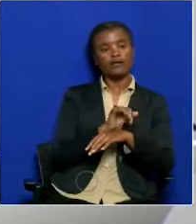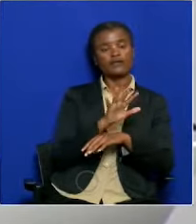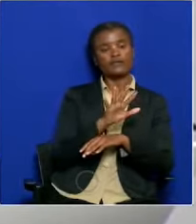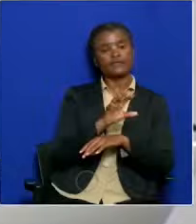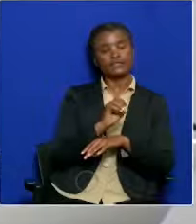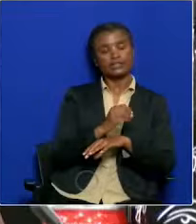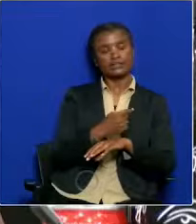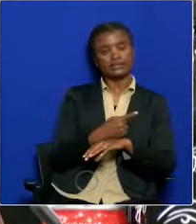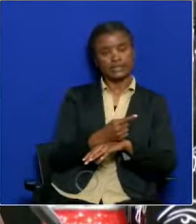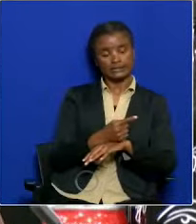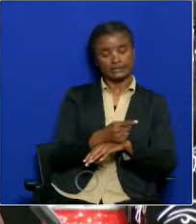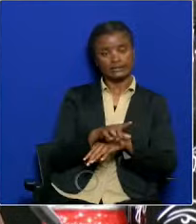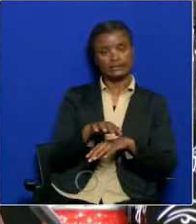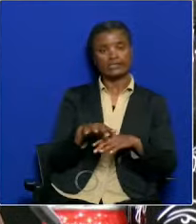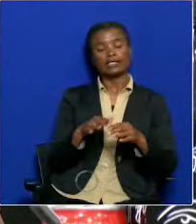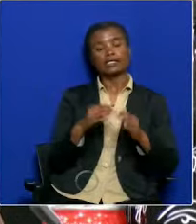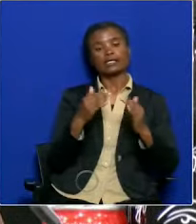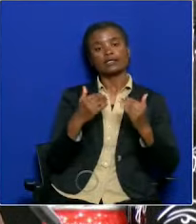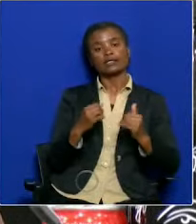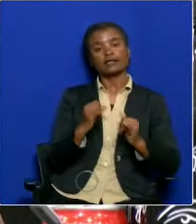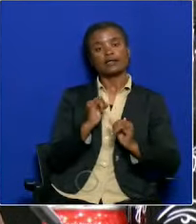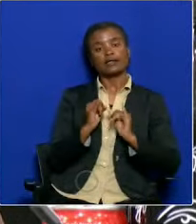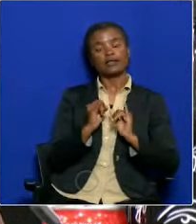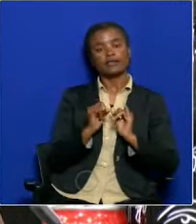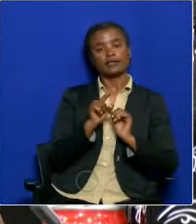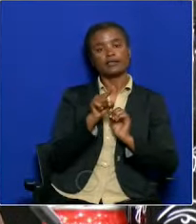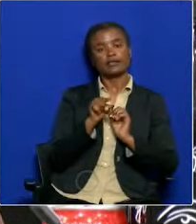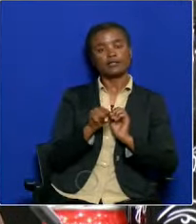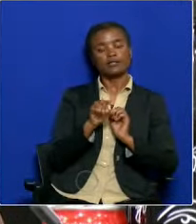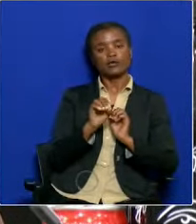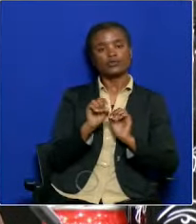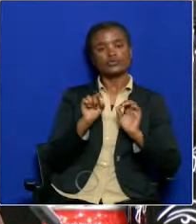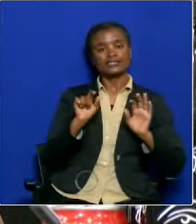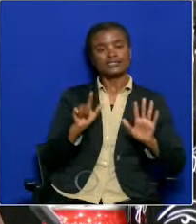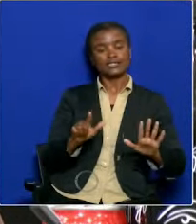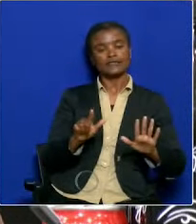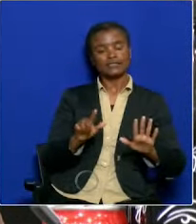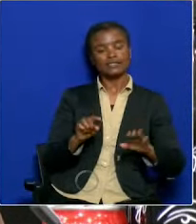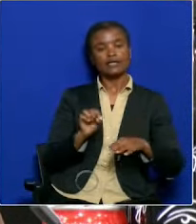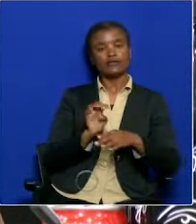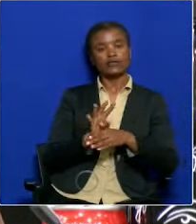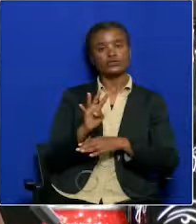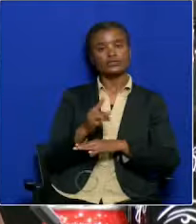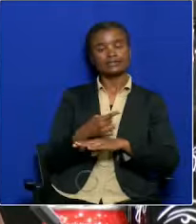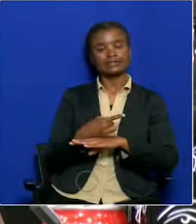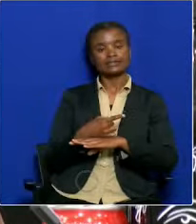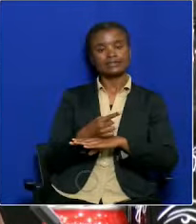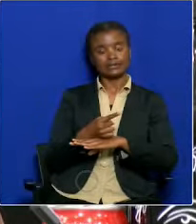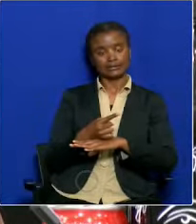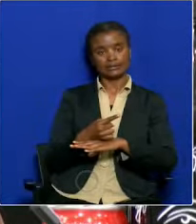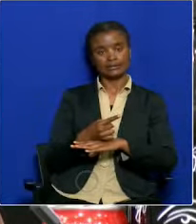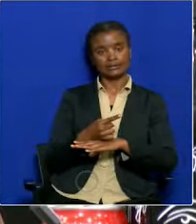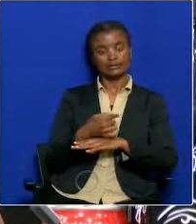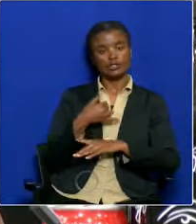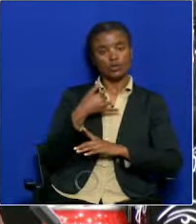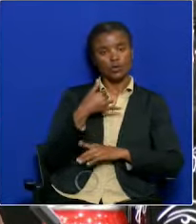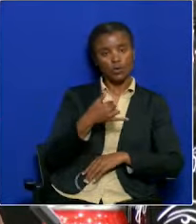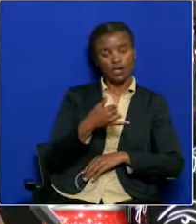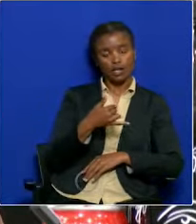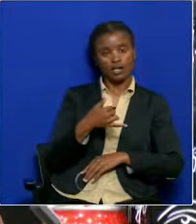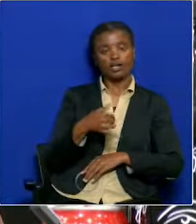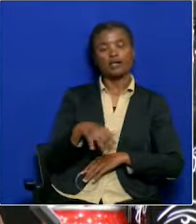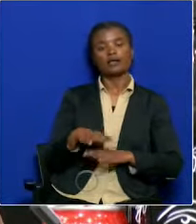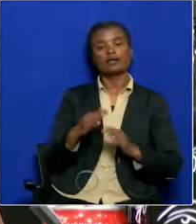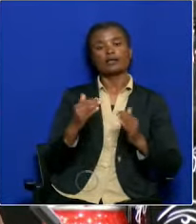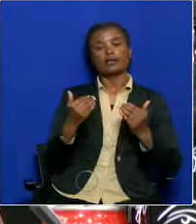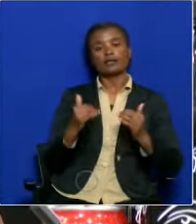at 11:07, it's a 14-second call. And then at 1